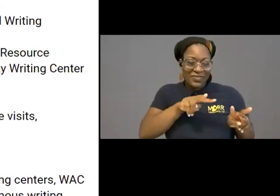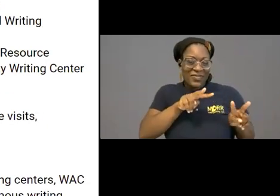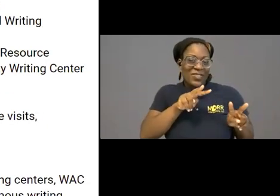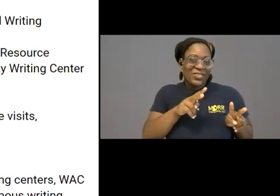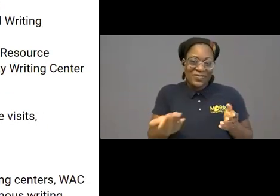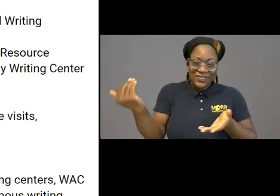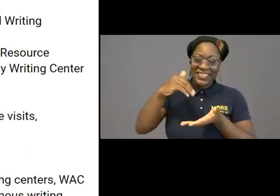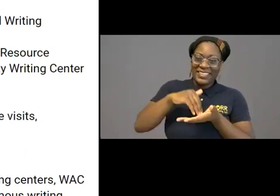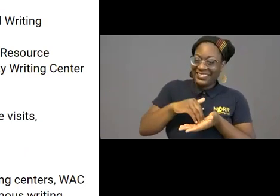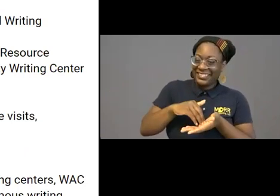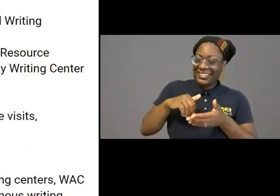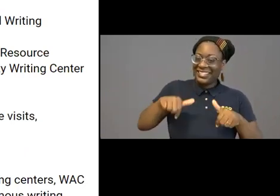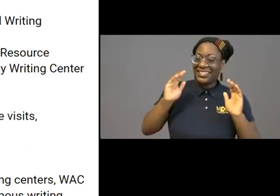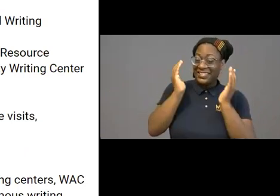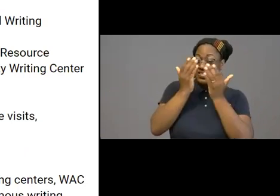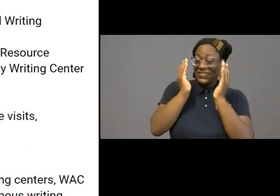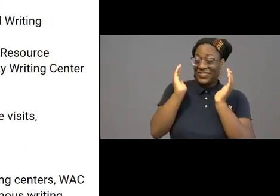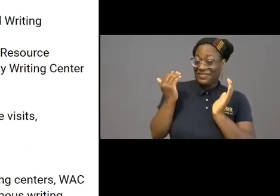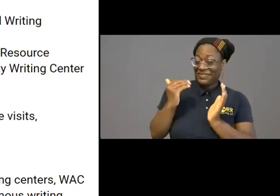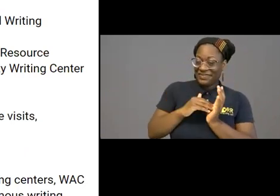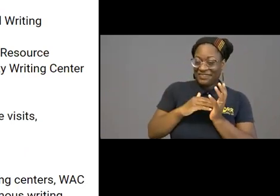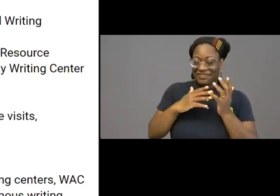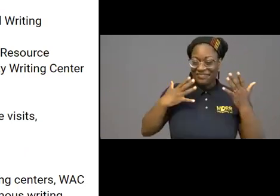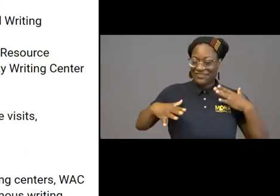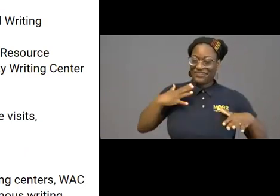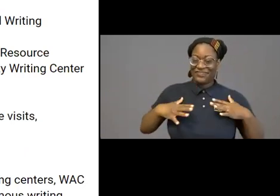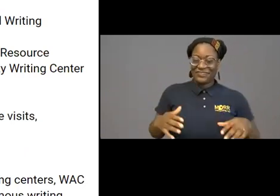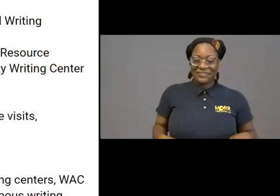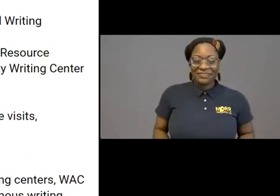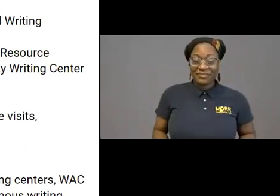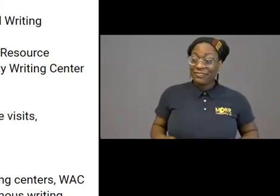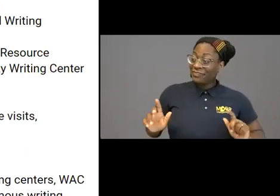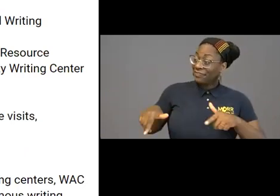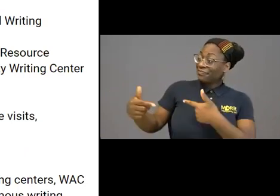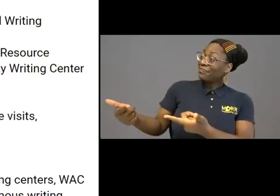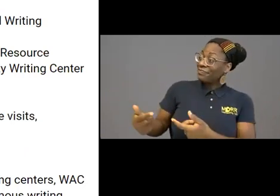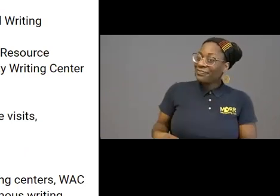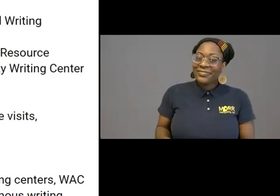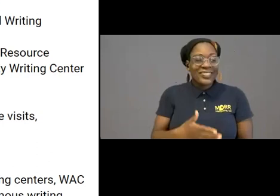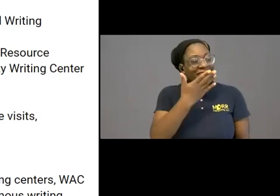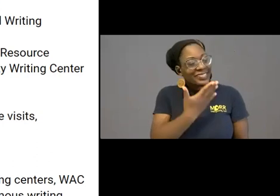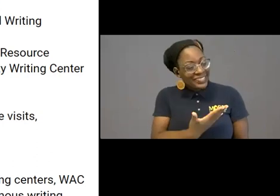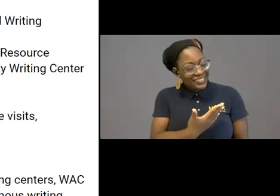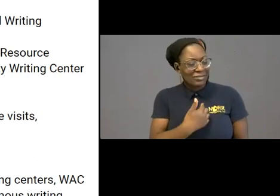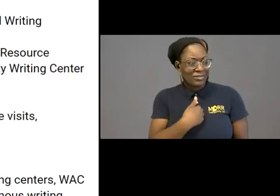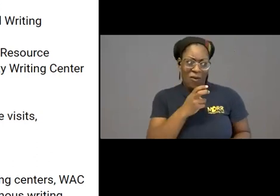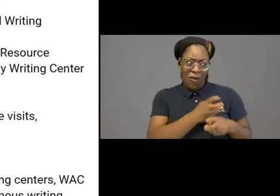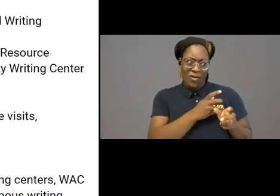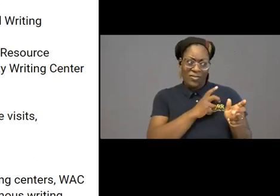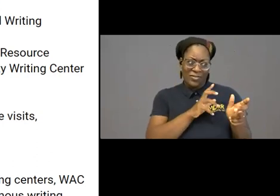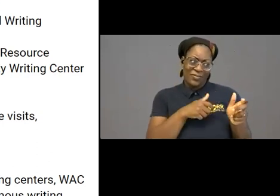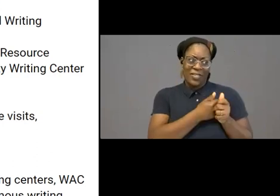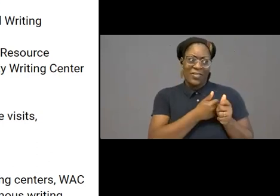And now I'll turn it over to Sarah. Thanks, Janelle. That's hard to follow. I am Sarah Prince. I'm the founding vice president